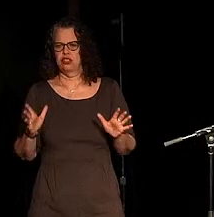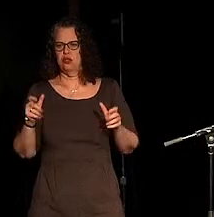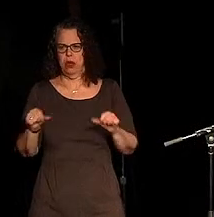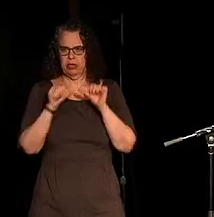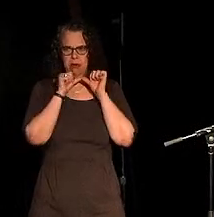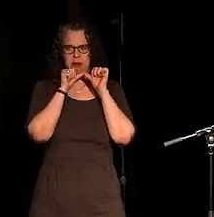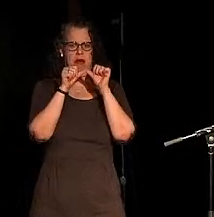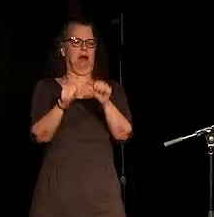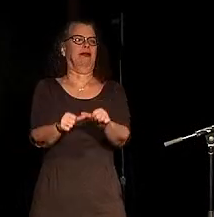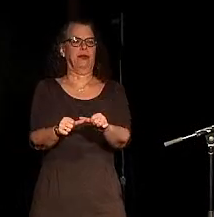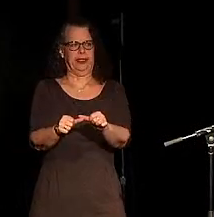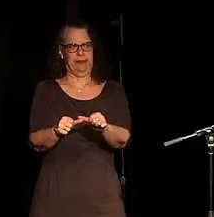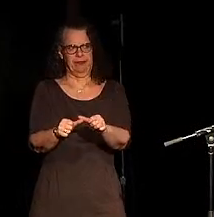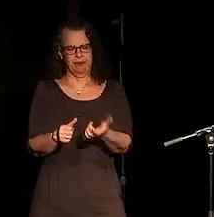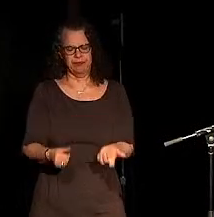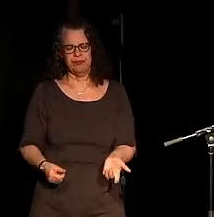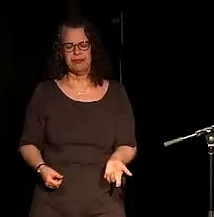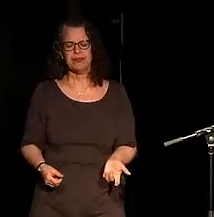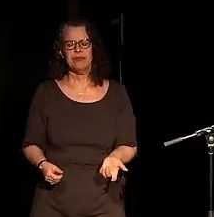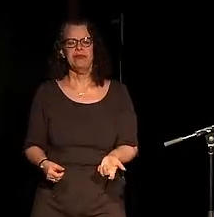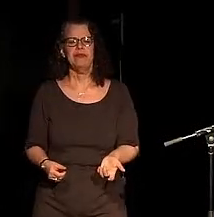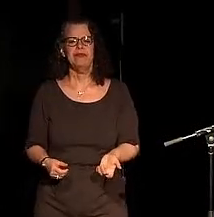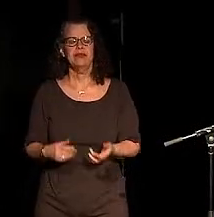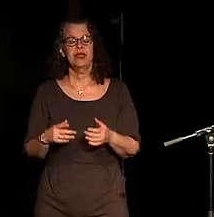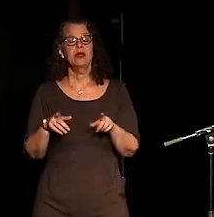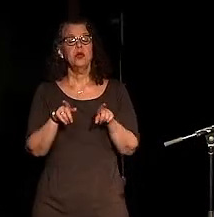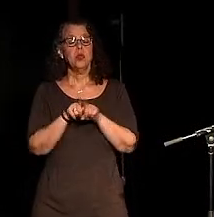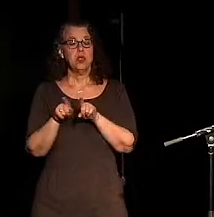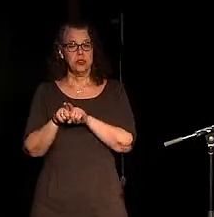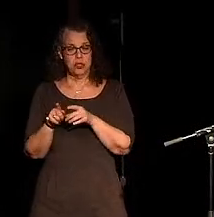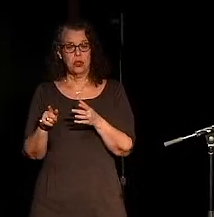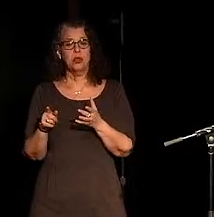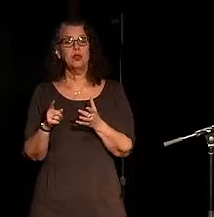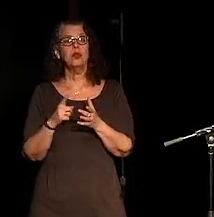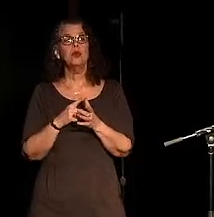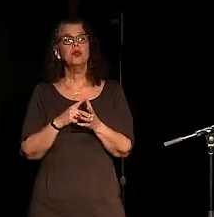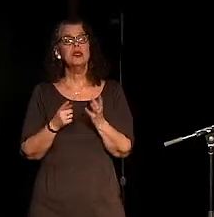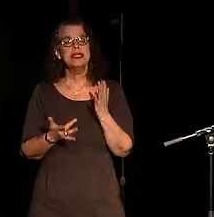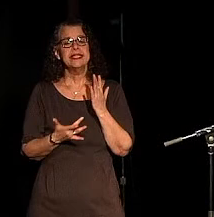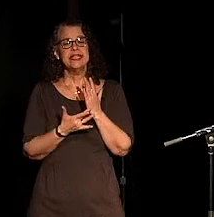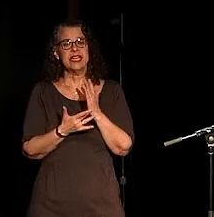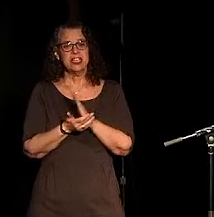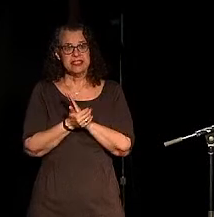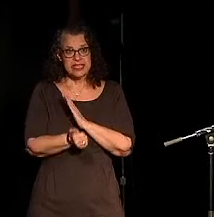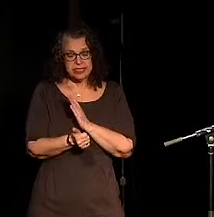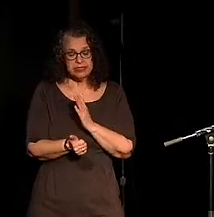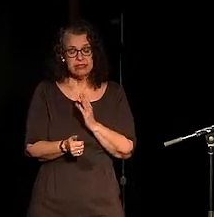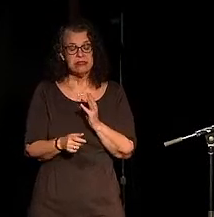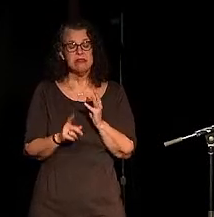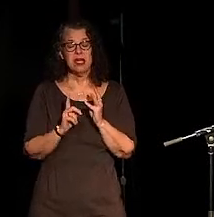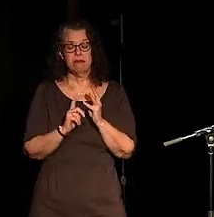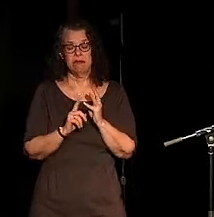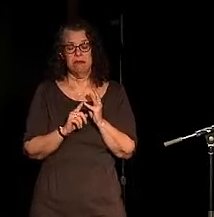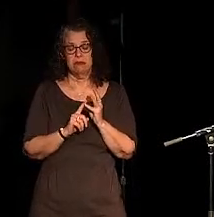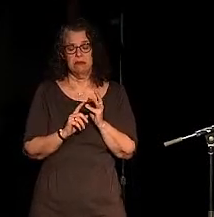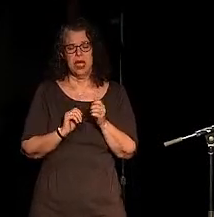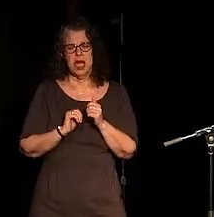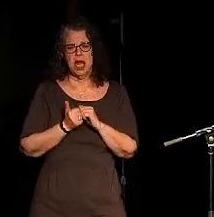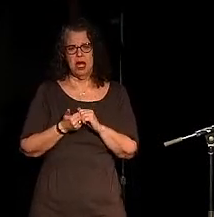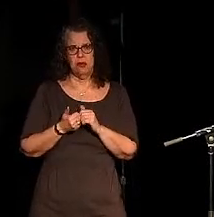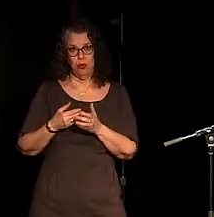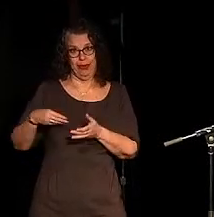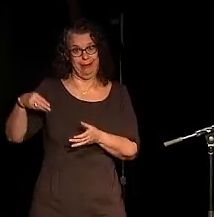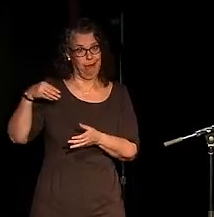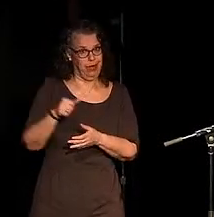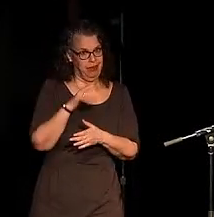ongoing. Another one that we came up with, technical skills. And another big thing is, how do we finance